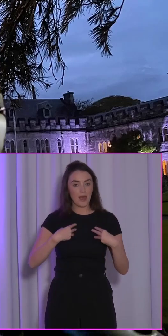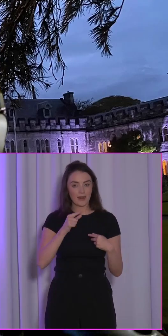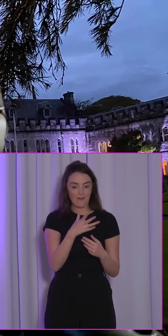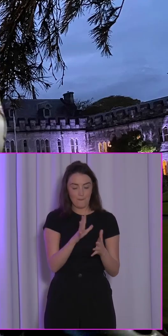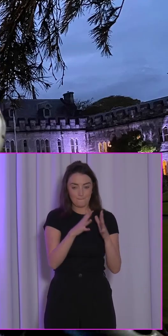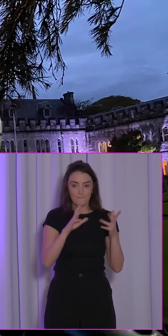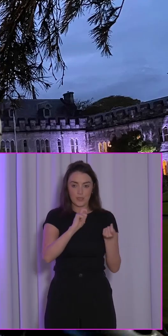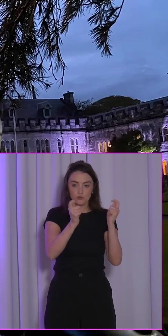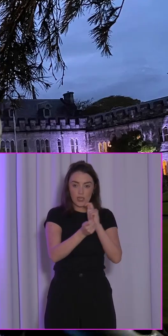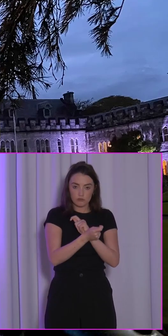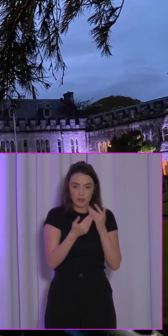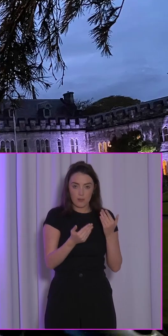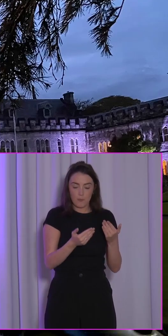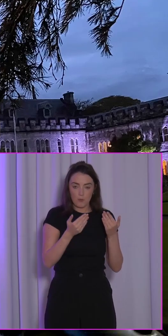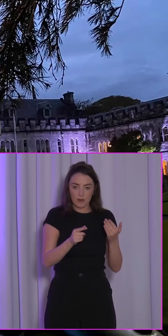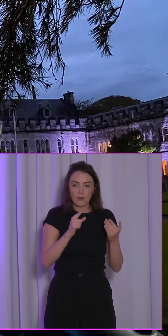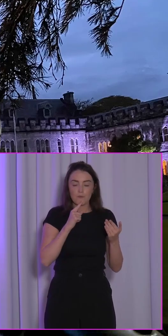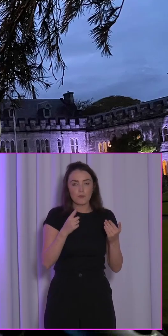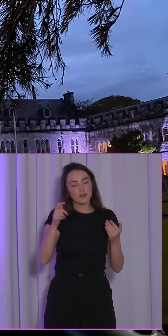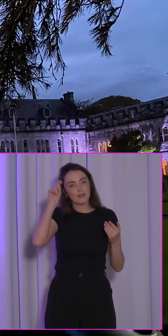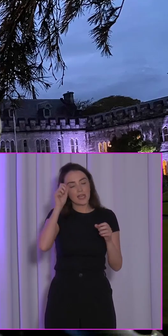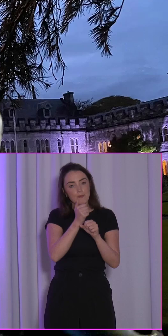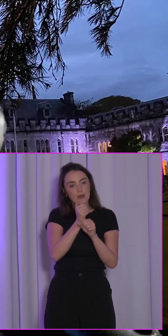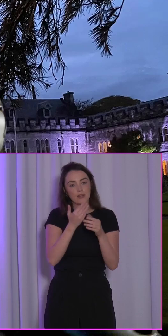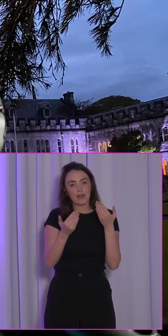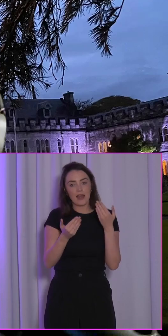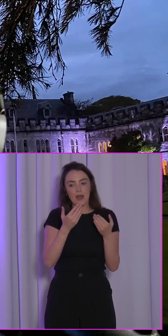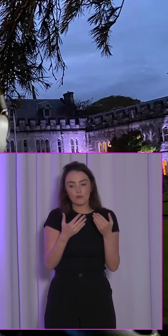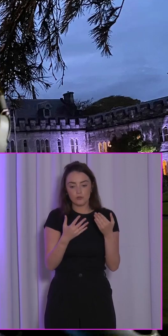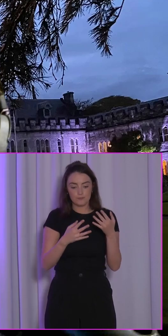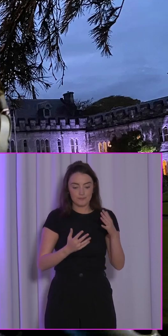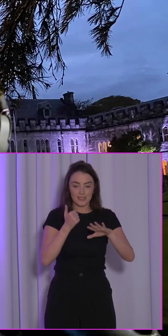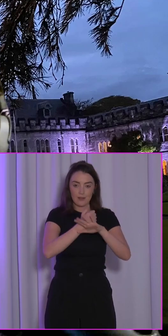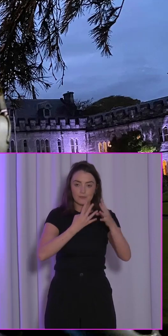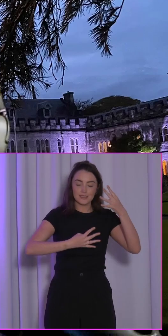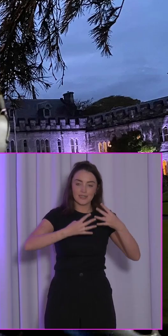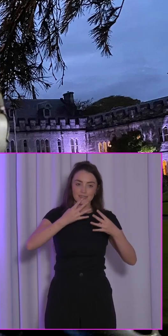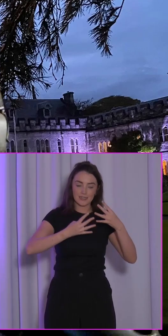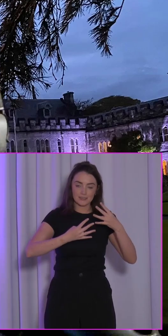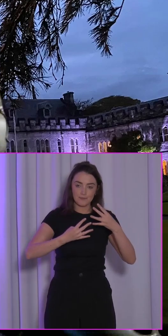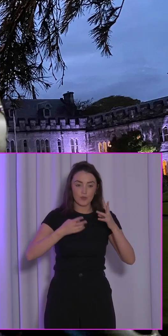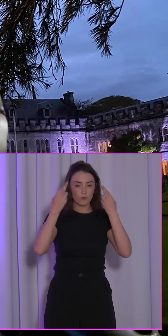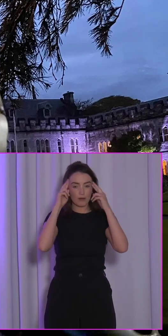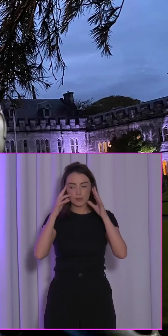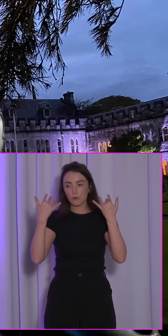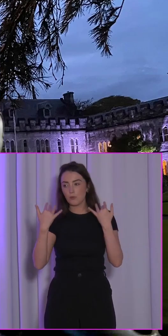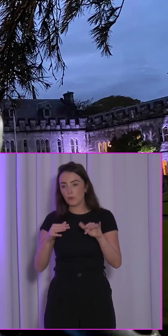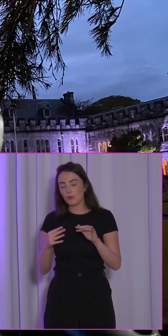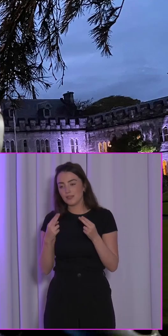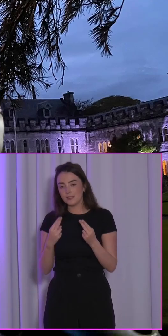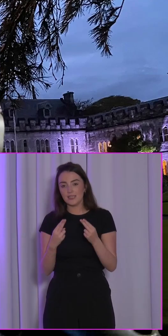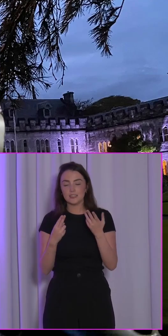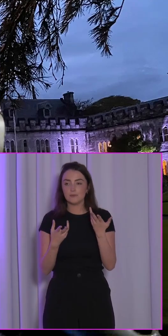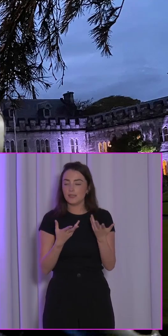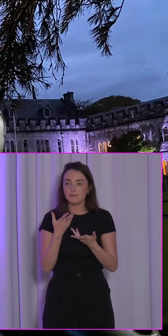changes now, and they're taking into consideration how to put those statistics as well. Representation really needs to